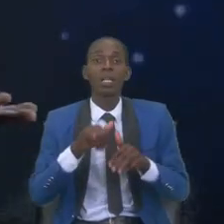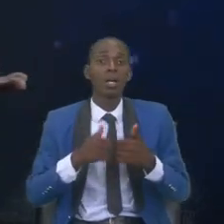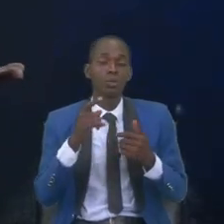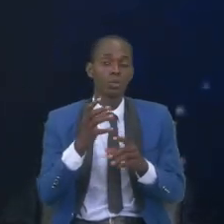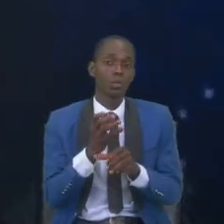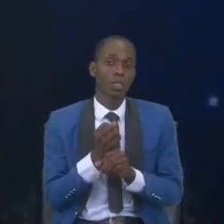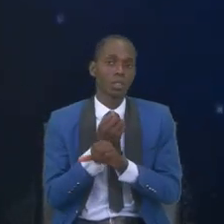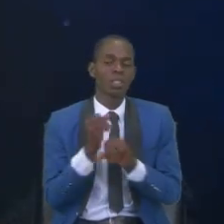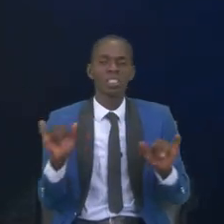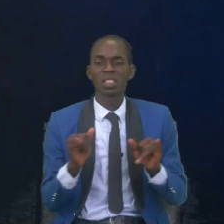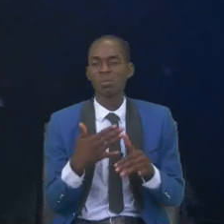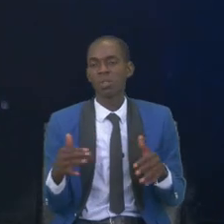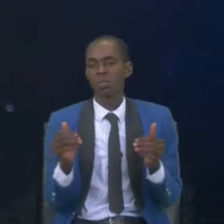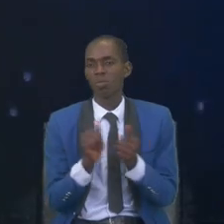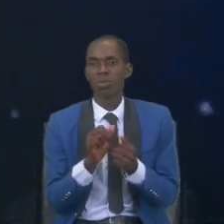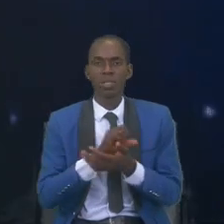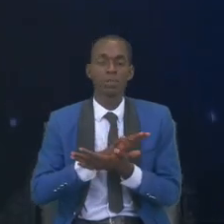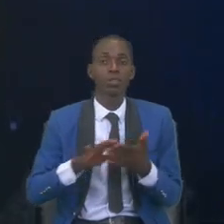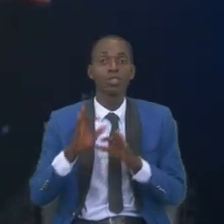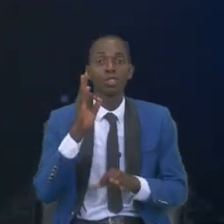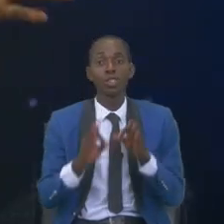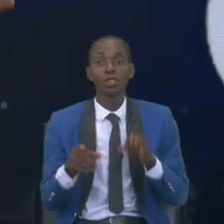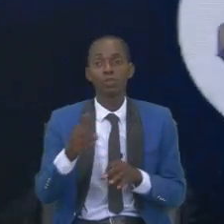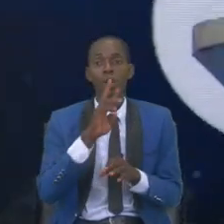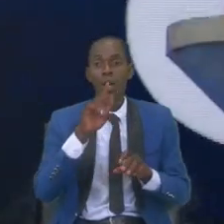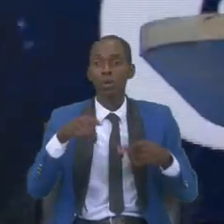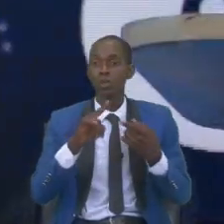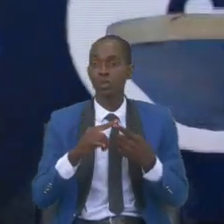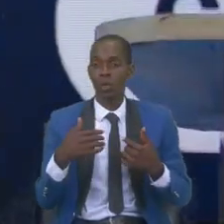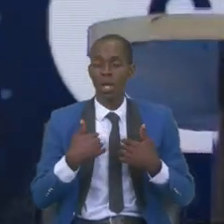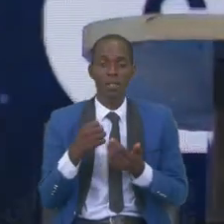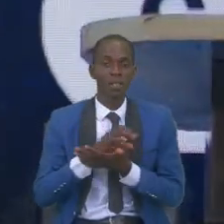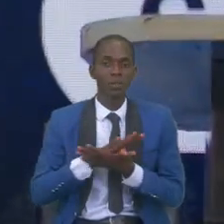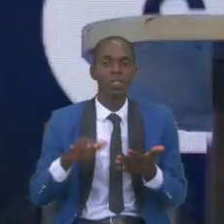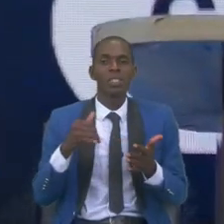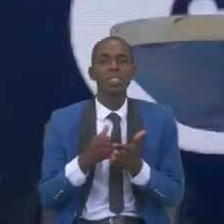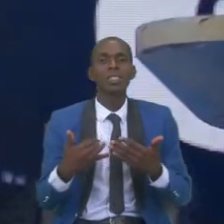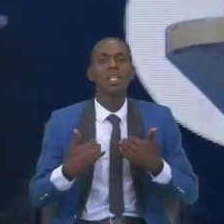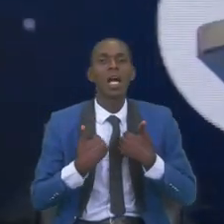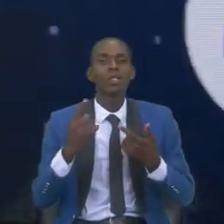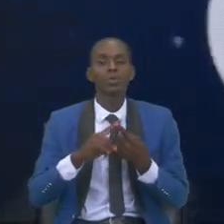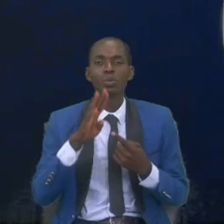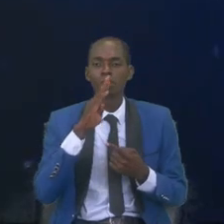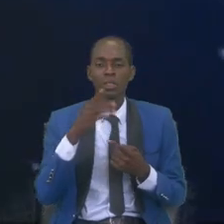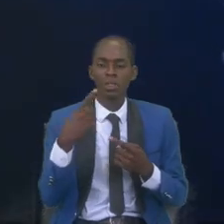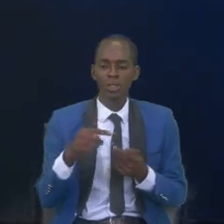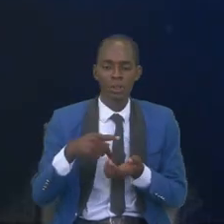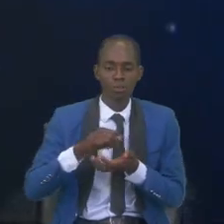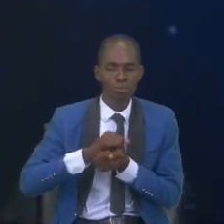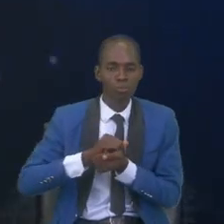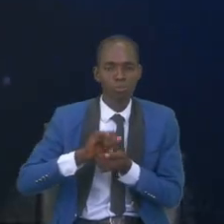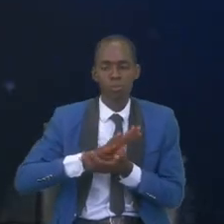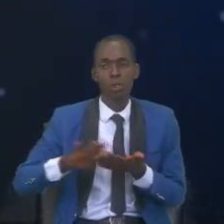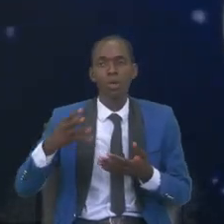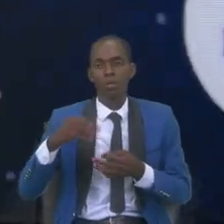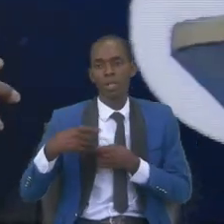with sanctification. If we're going to have sanctification, it has to be the purifying of the heart by faith.